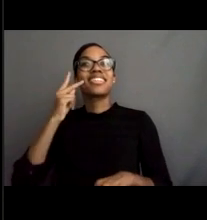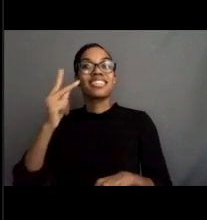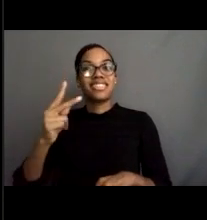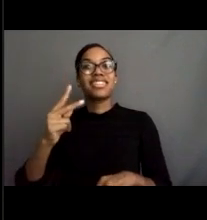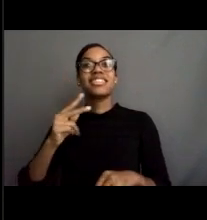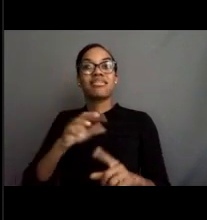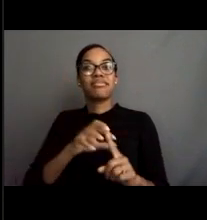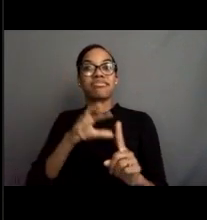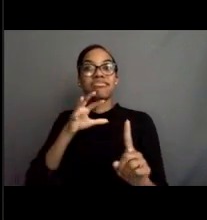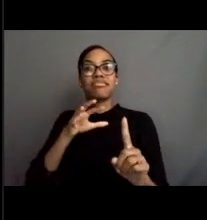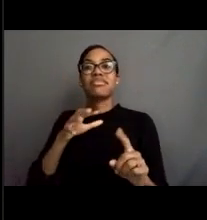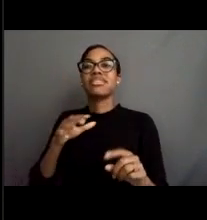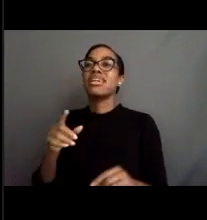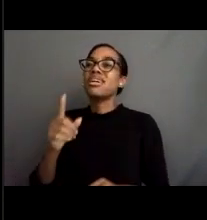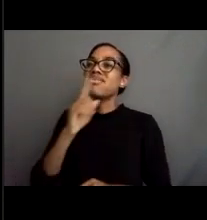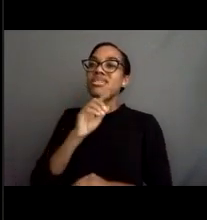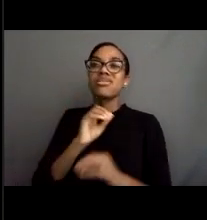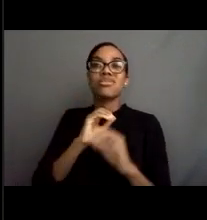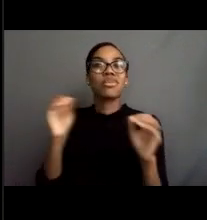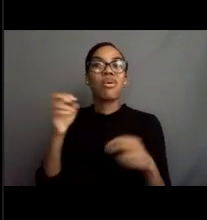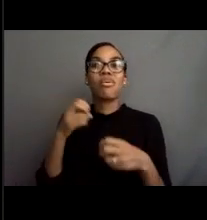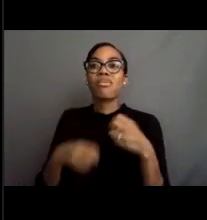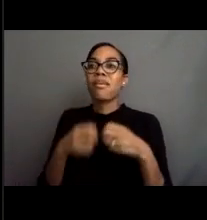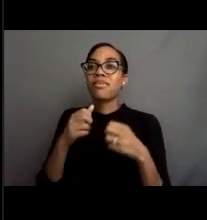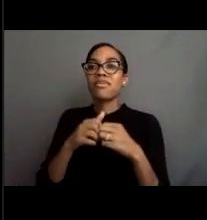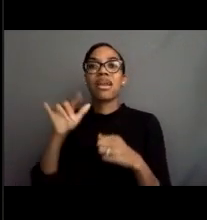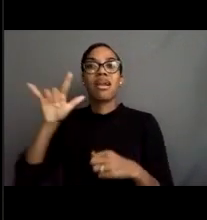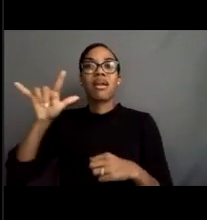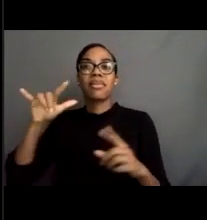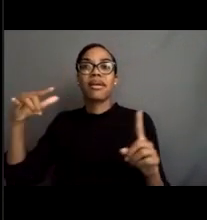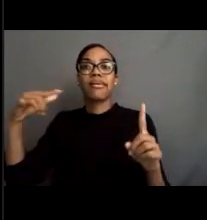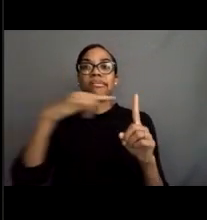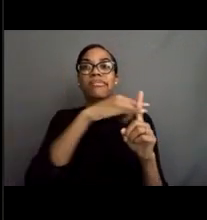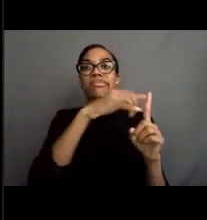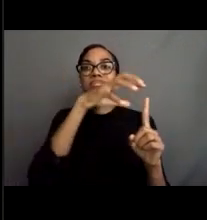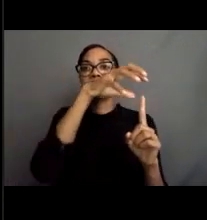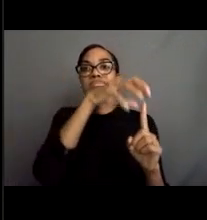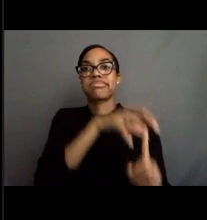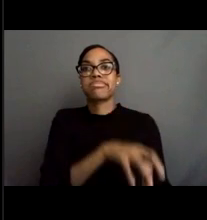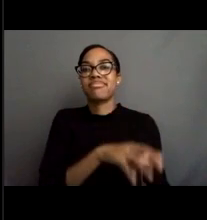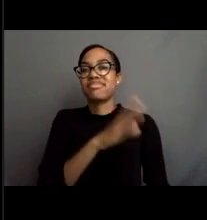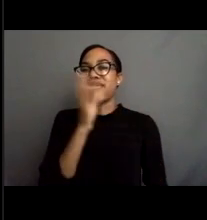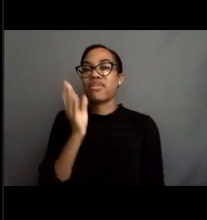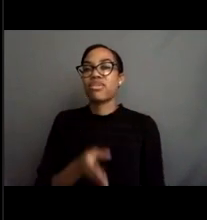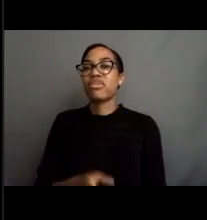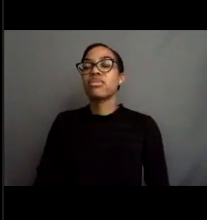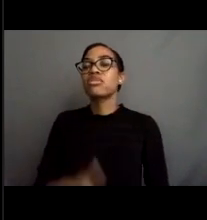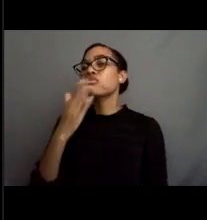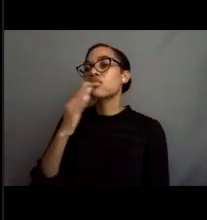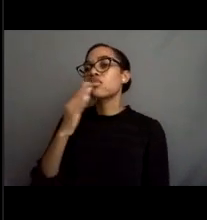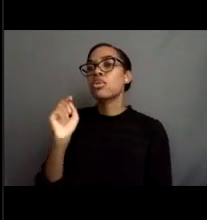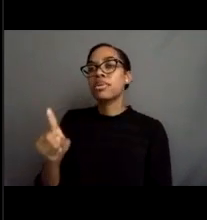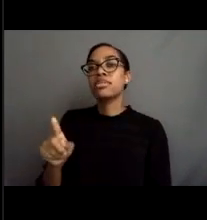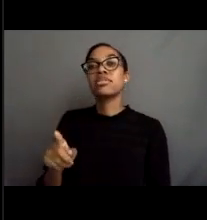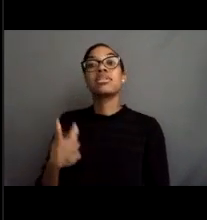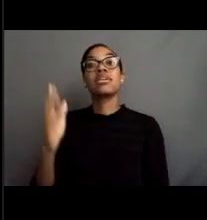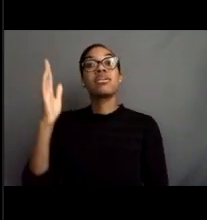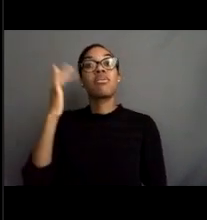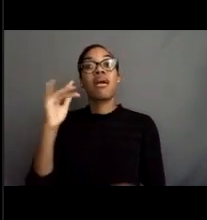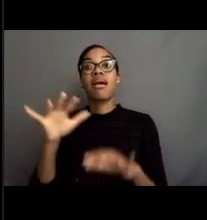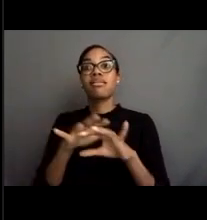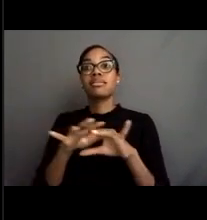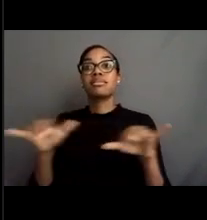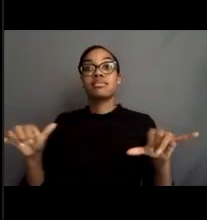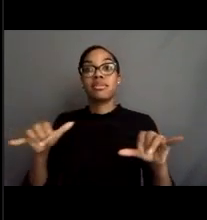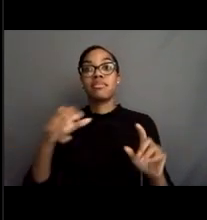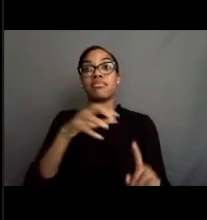But we really never had any problems with planes running into weather balloons. It's a good question. And, you know, the reason why we launch them at the same time and